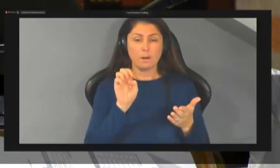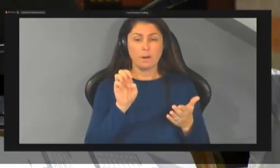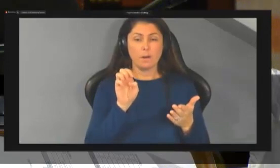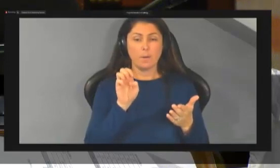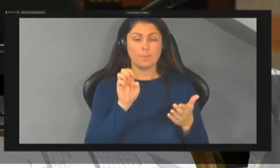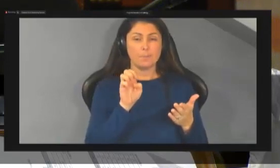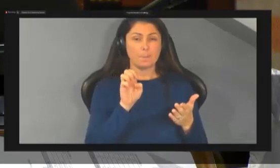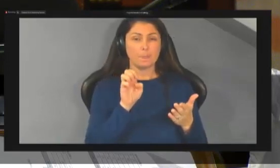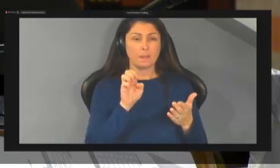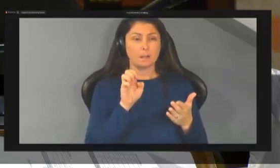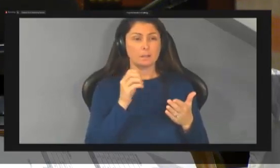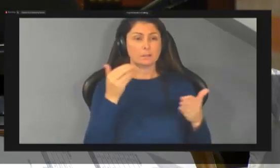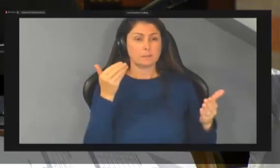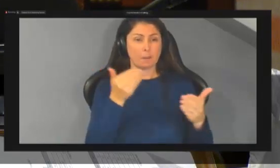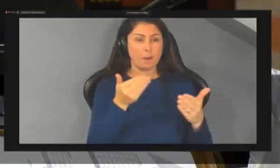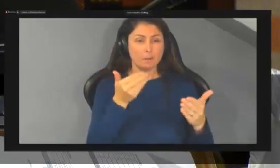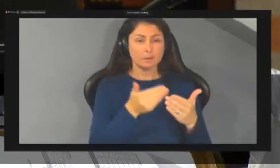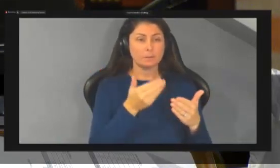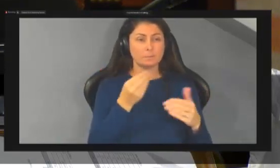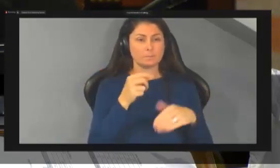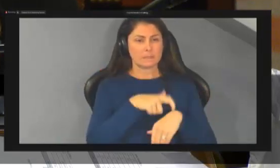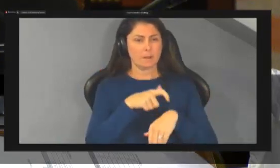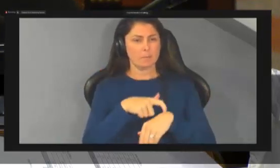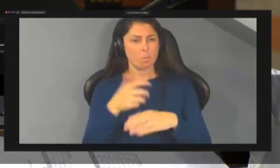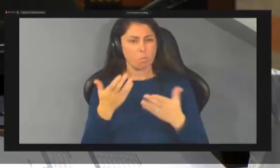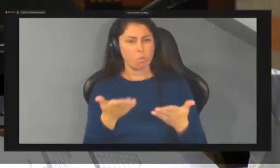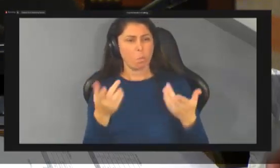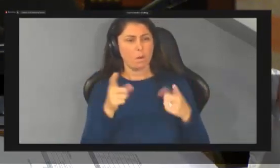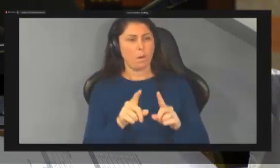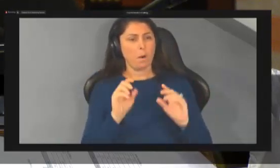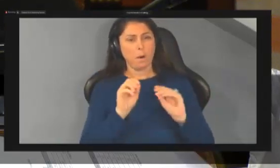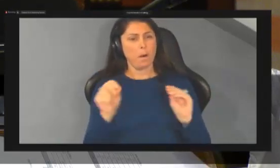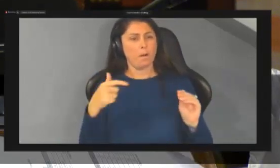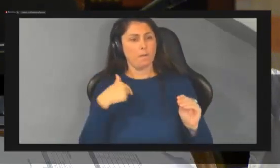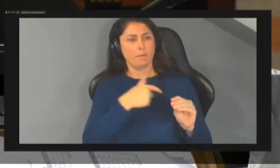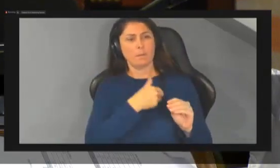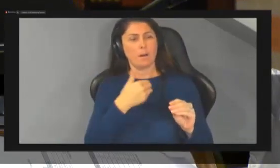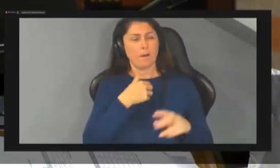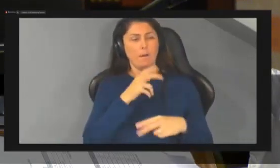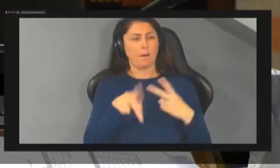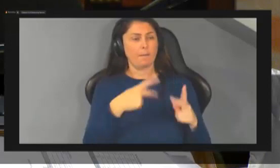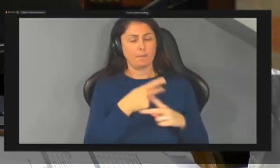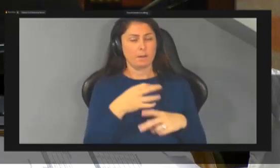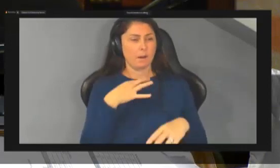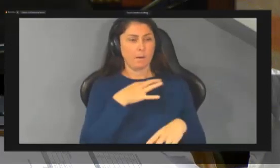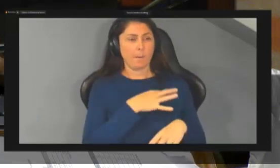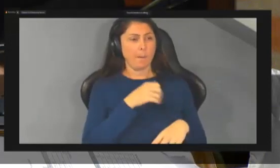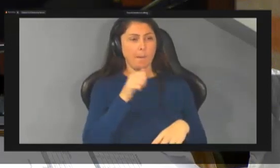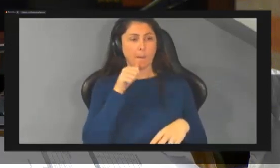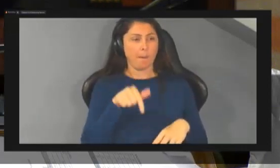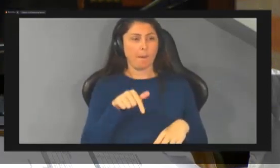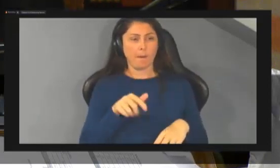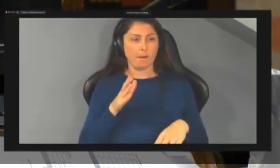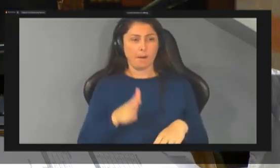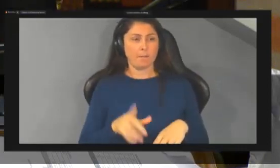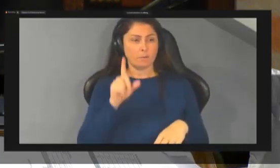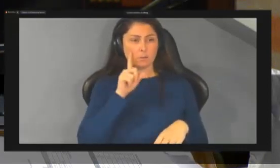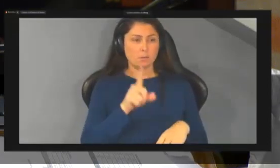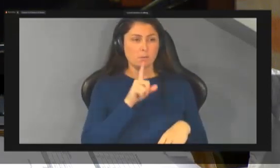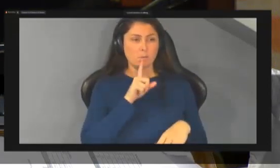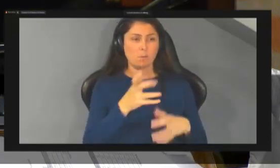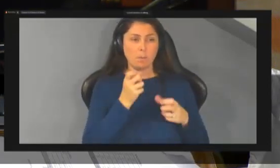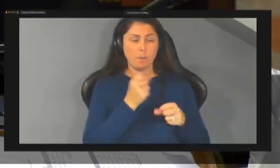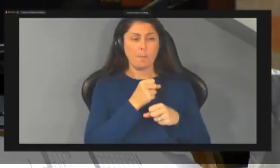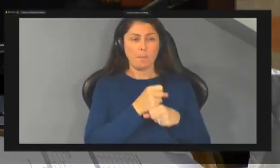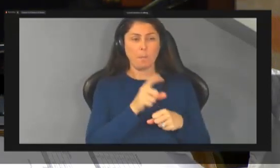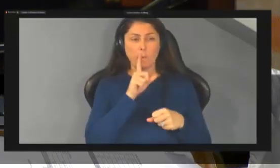should be coming up and that there's timely things happening. None of us have that kind of staff. Not on this side for sure. And so I just want to make sure that I